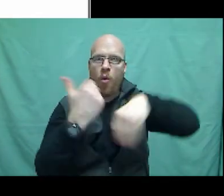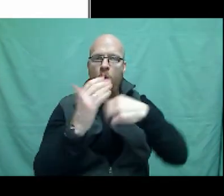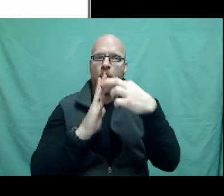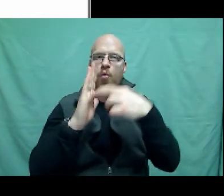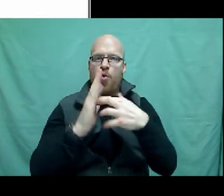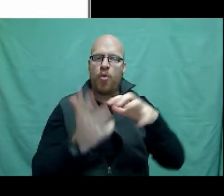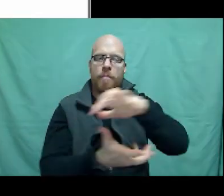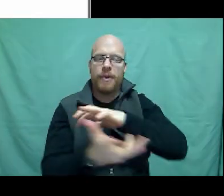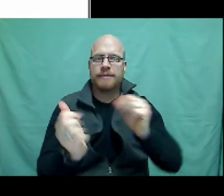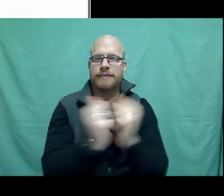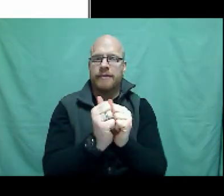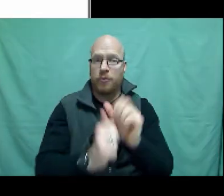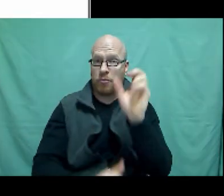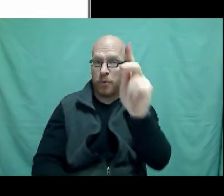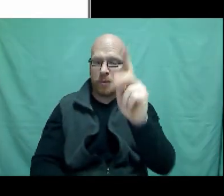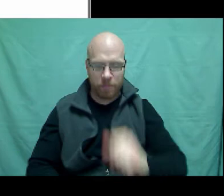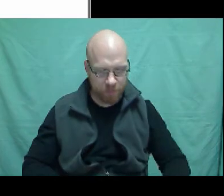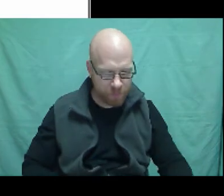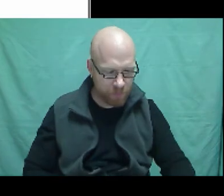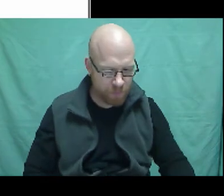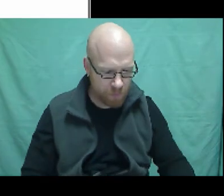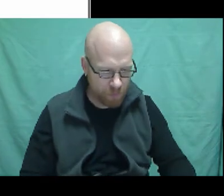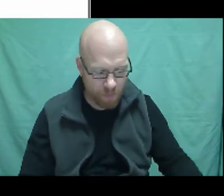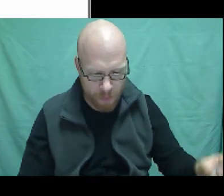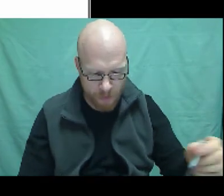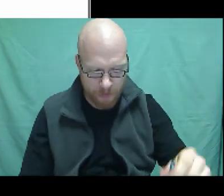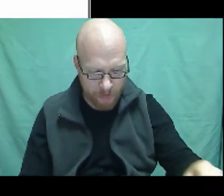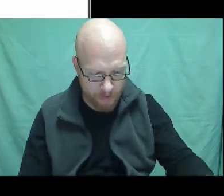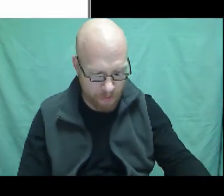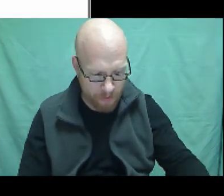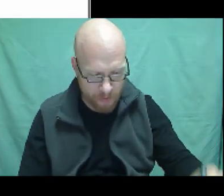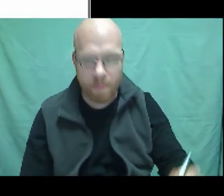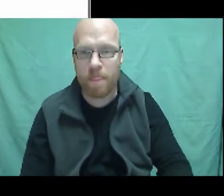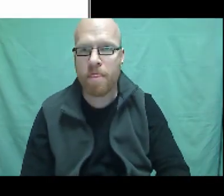three problems will incorporate all the rules together.